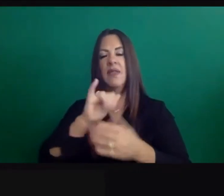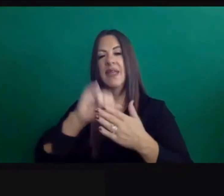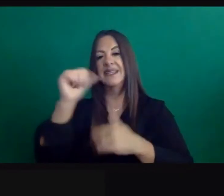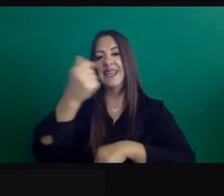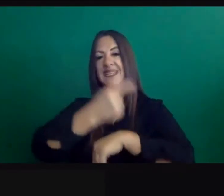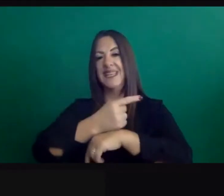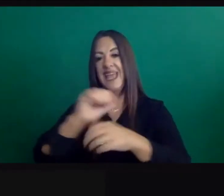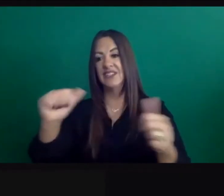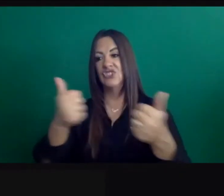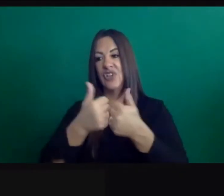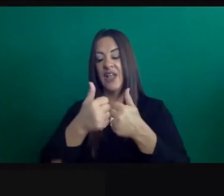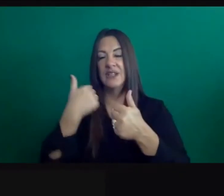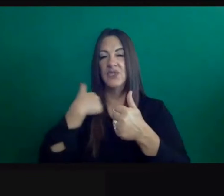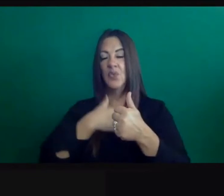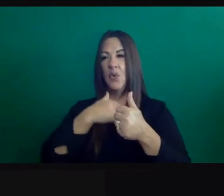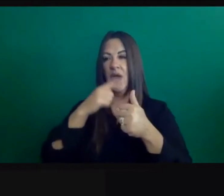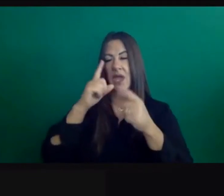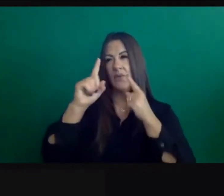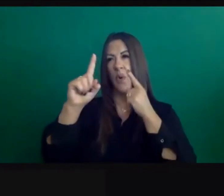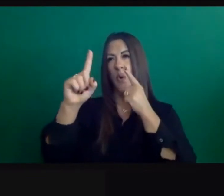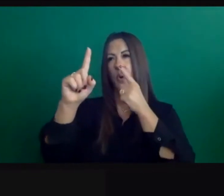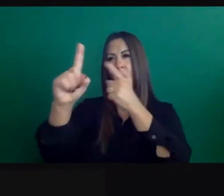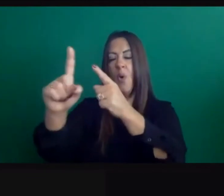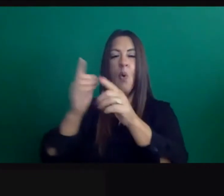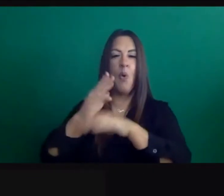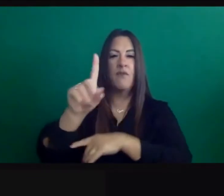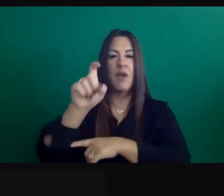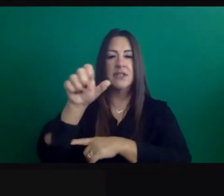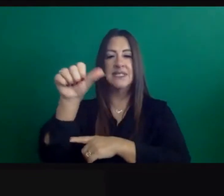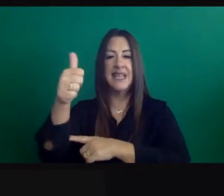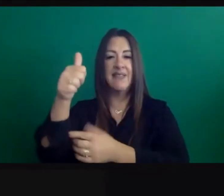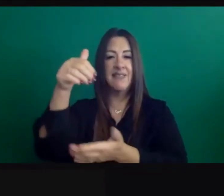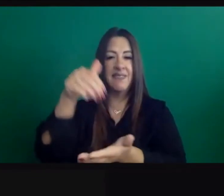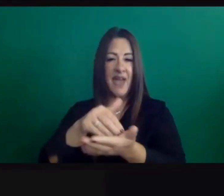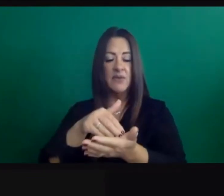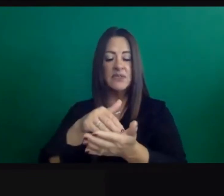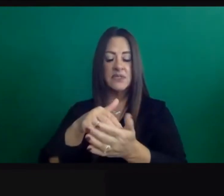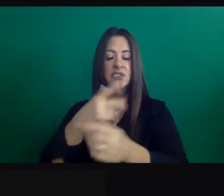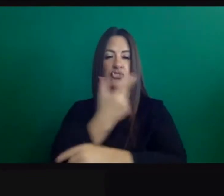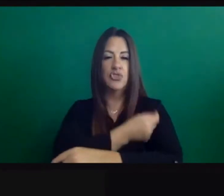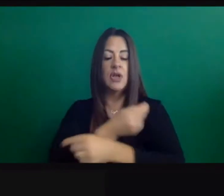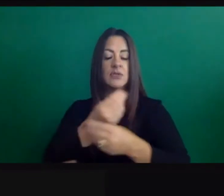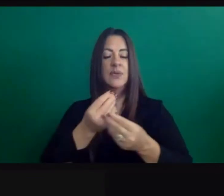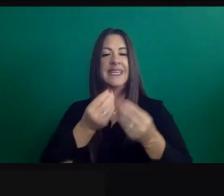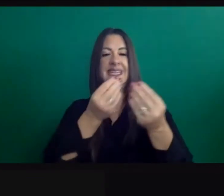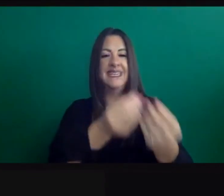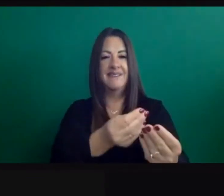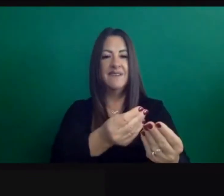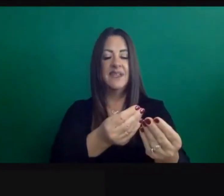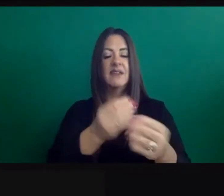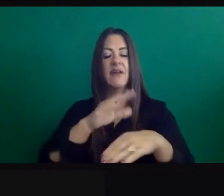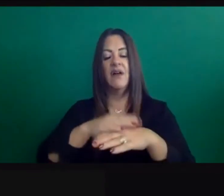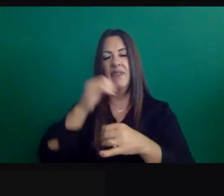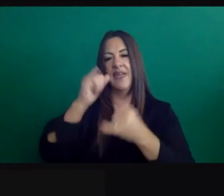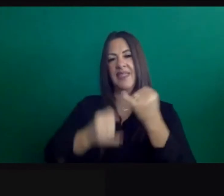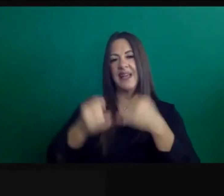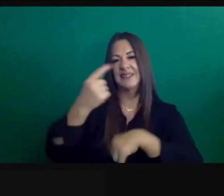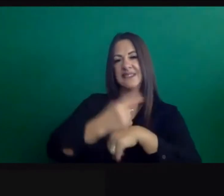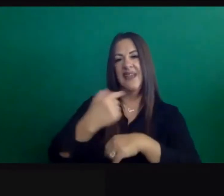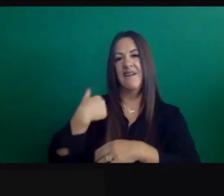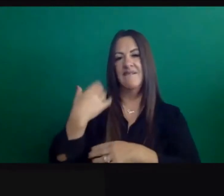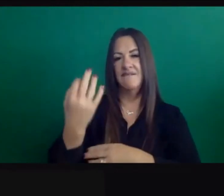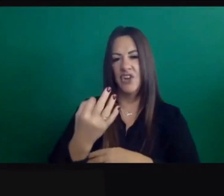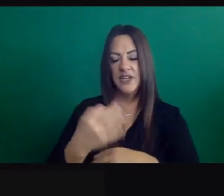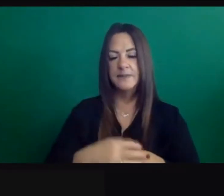challenge period to over 110,000 on the last day. As it relates to the projections on the stay-at-home order,